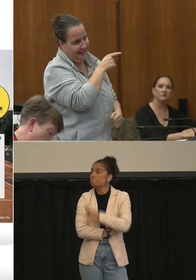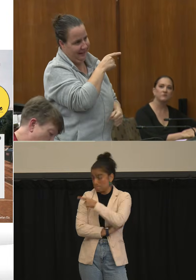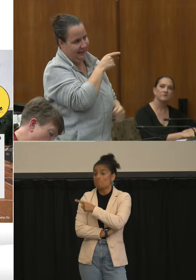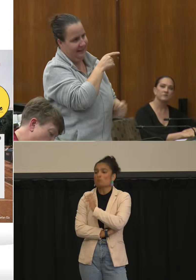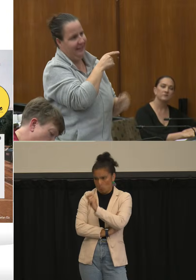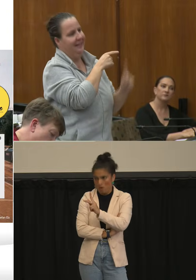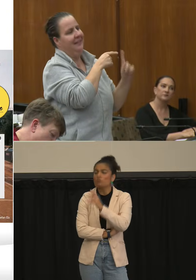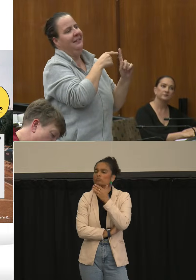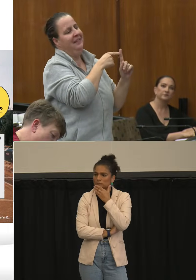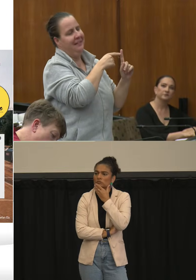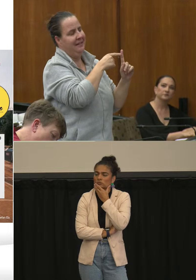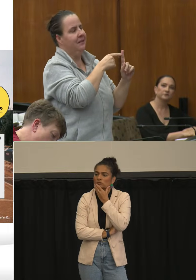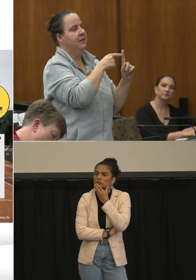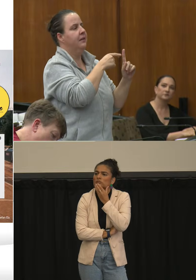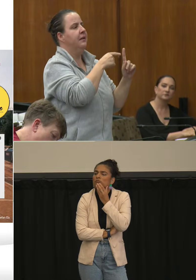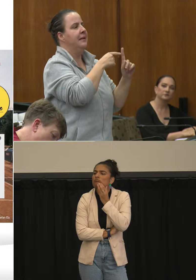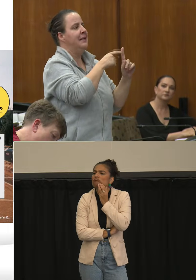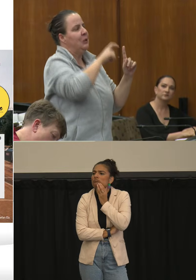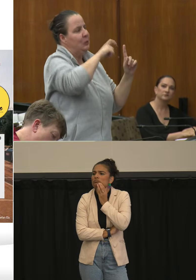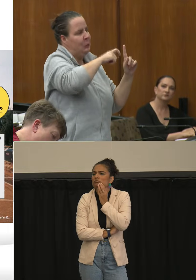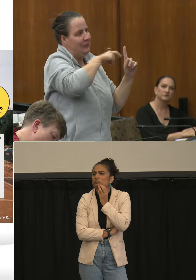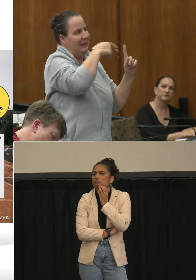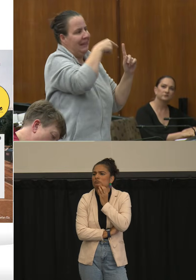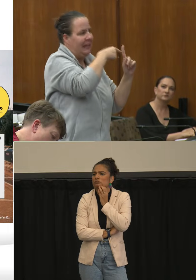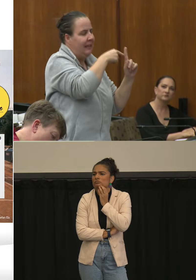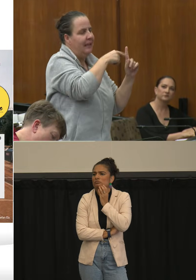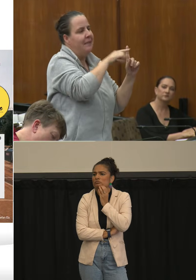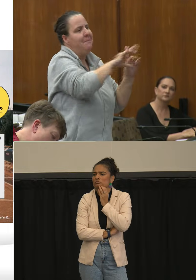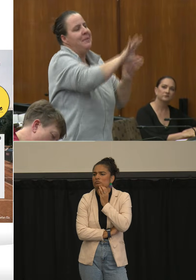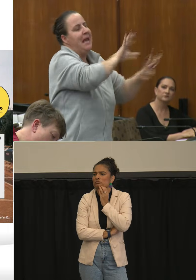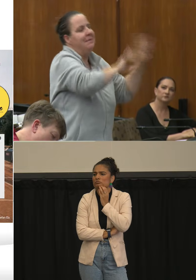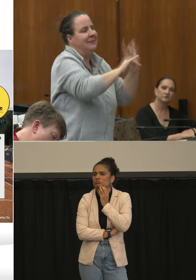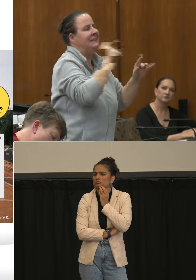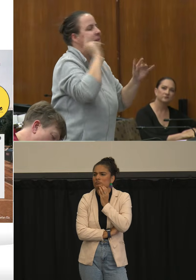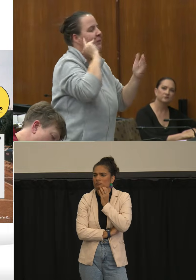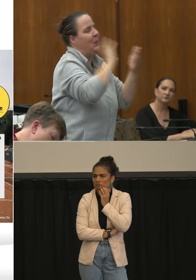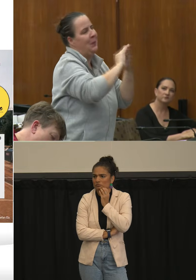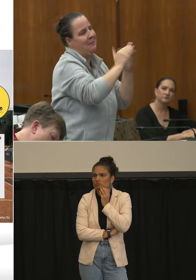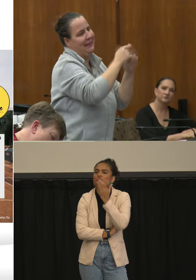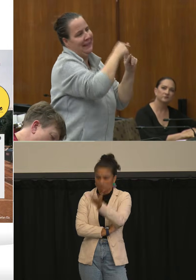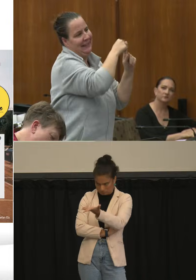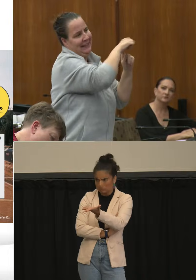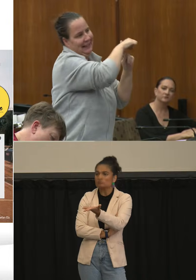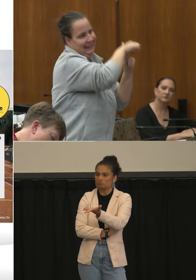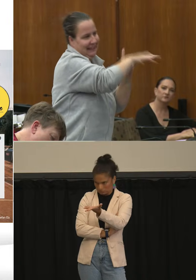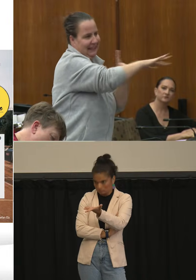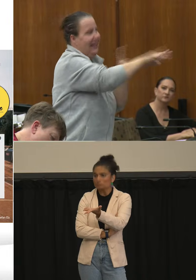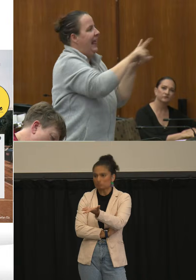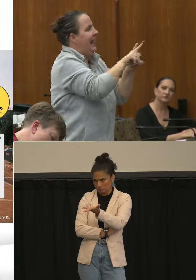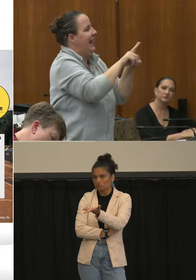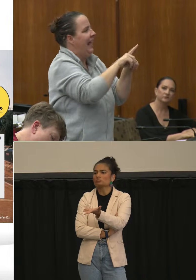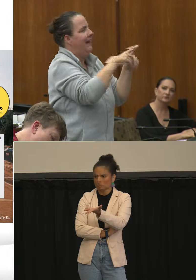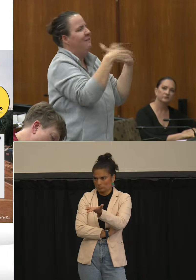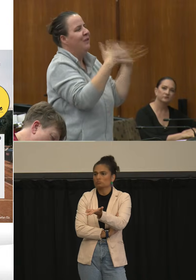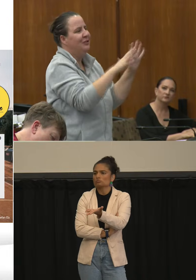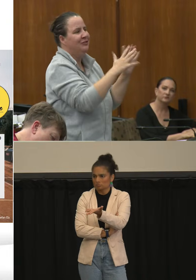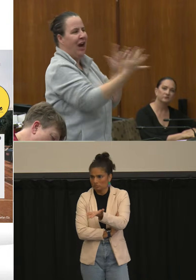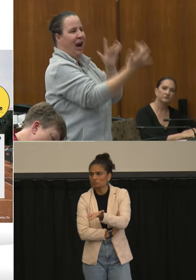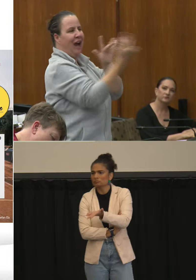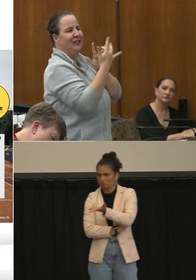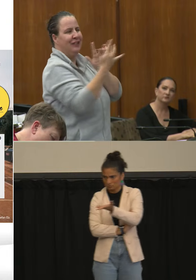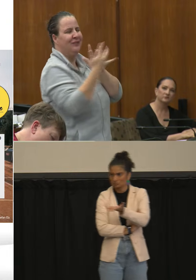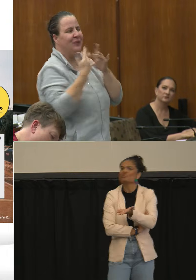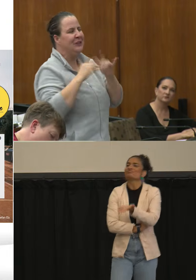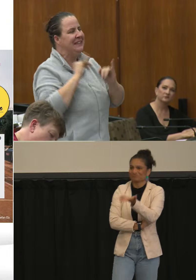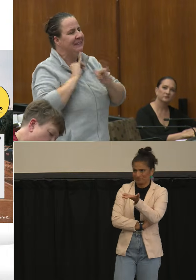that SADiLaR should be responsible for the gathering of the different resources, and then selection be done by the deaf community of